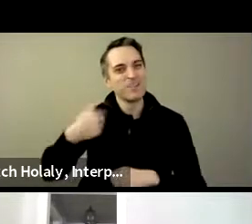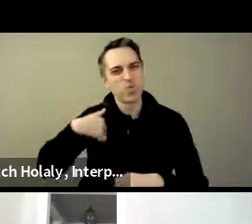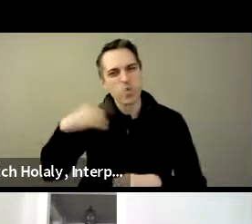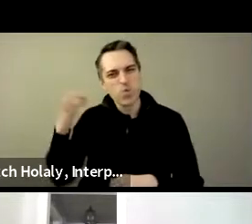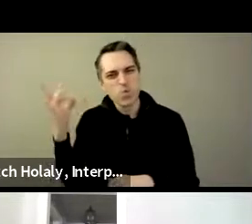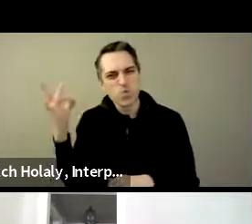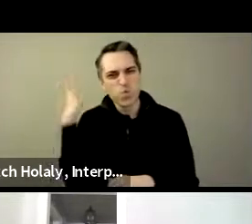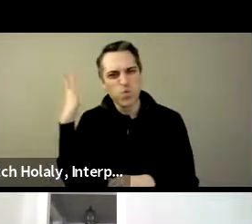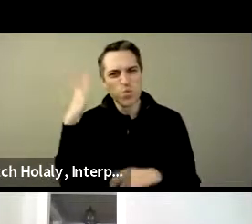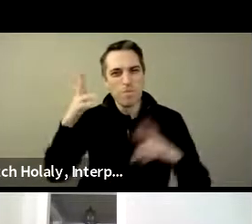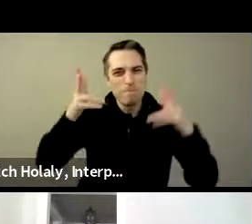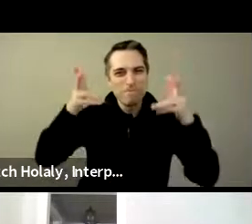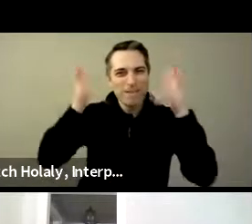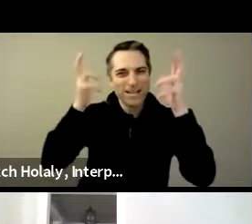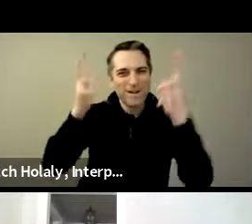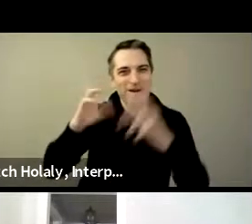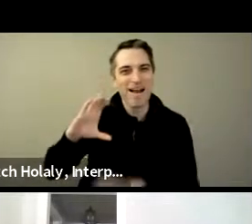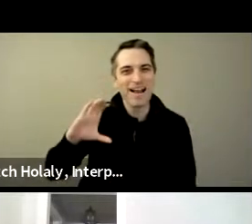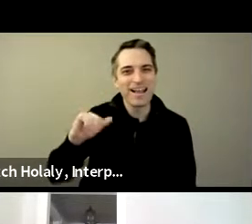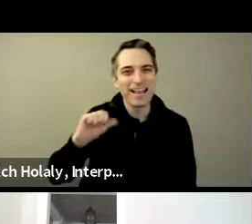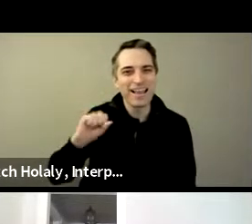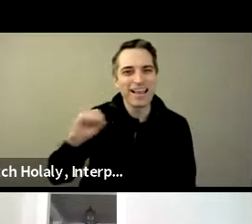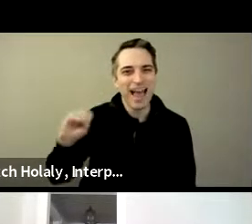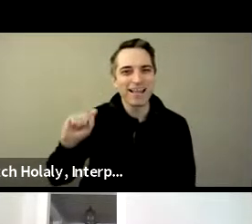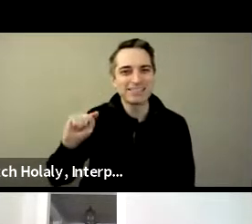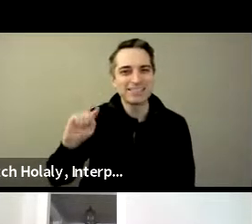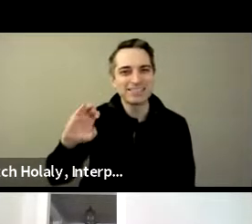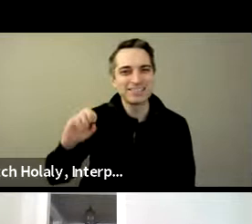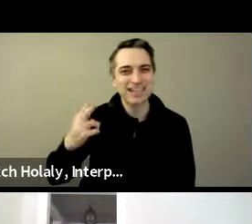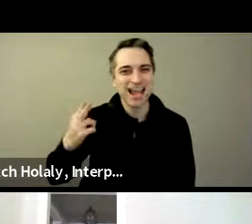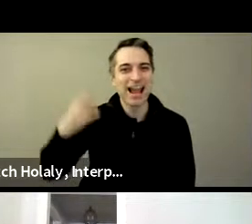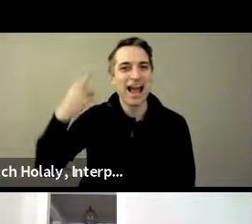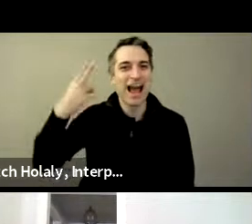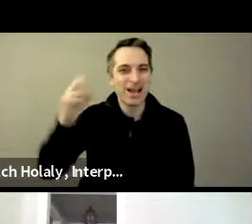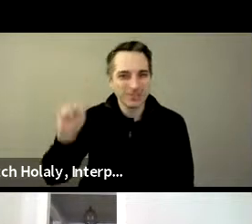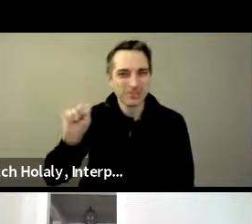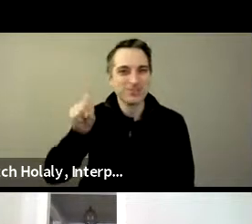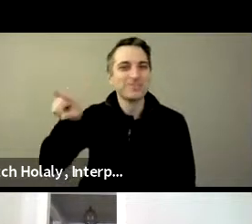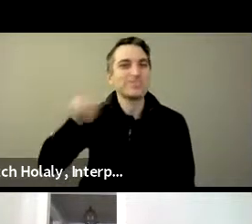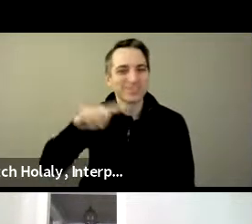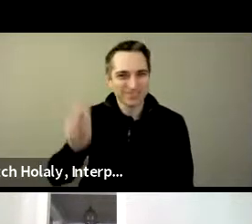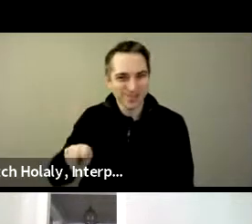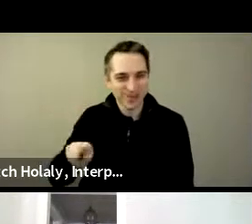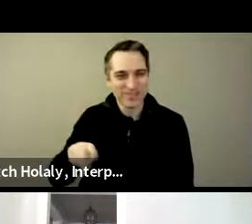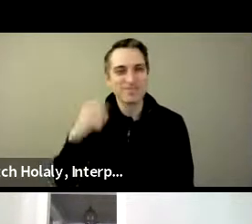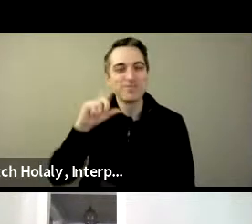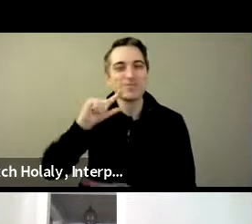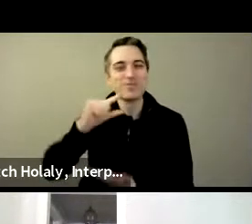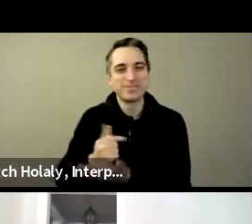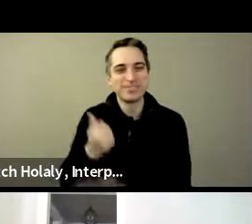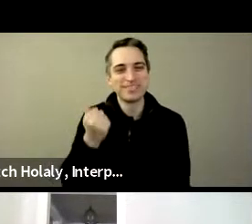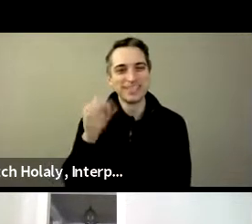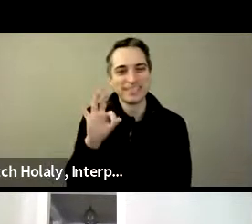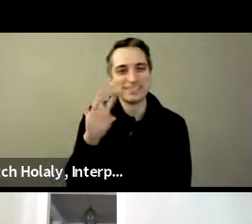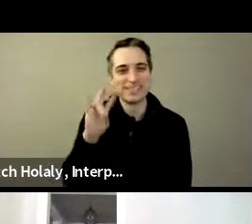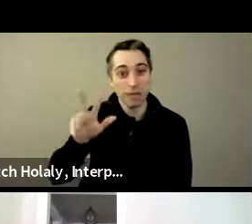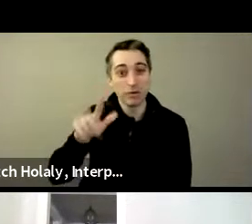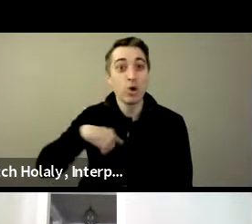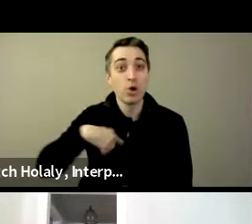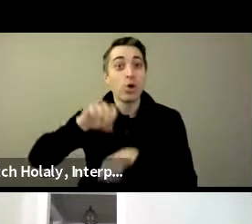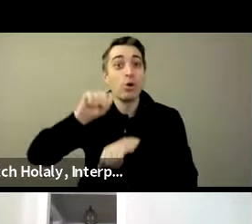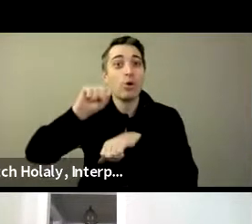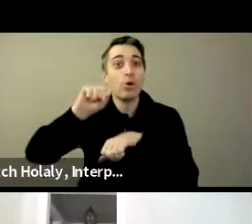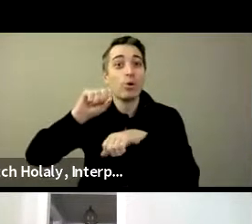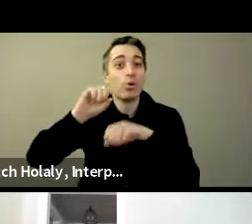Cass Technical High School and graduated in 1973. And whereas while working as a salesman at Sibley Shoes in